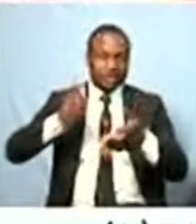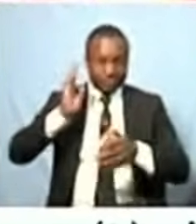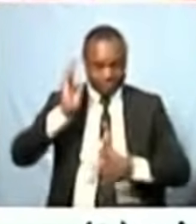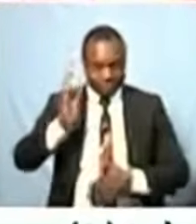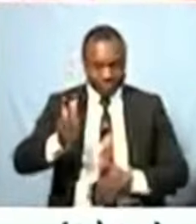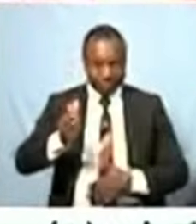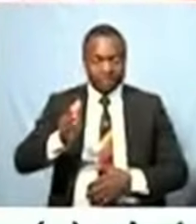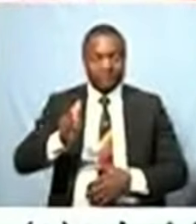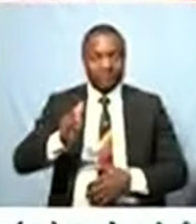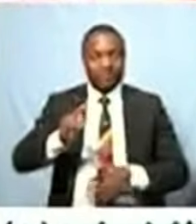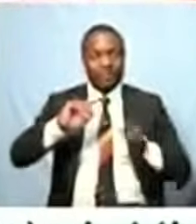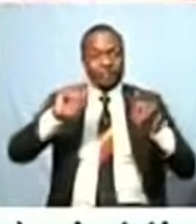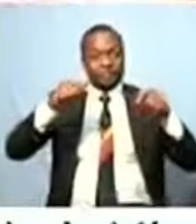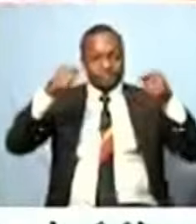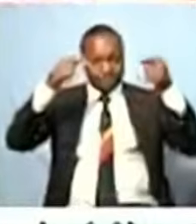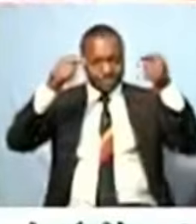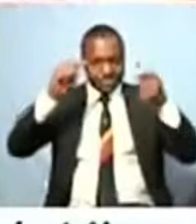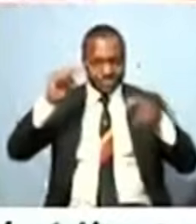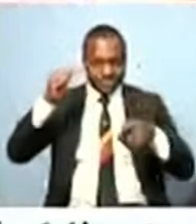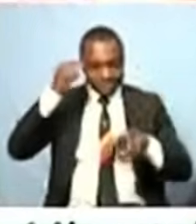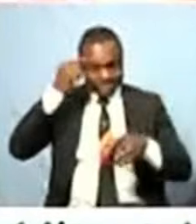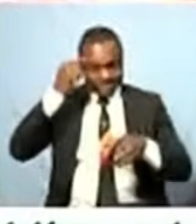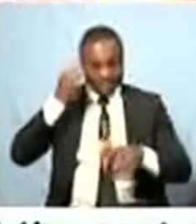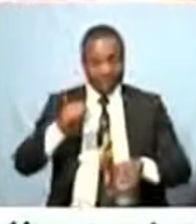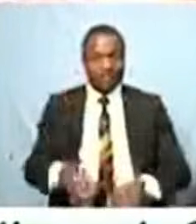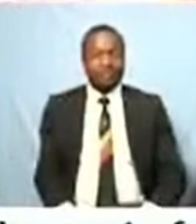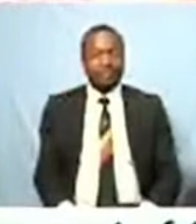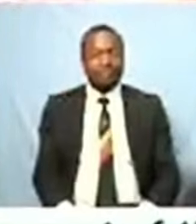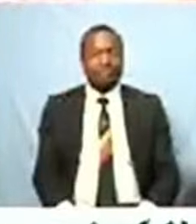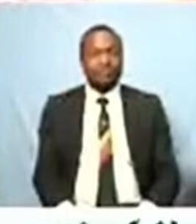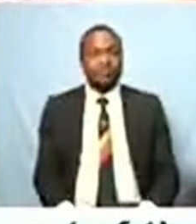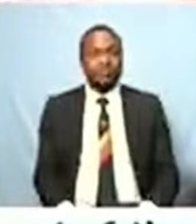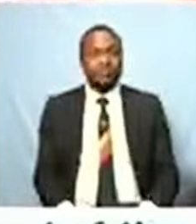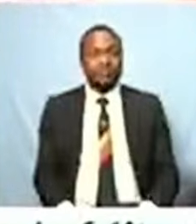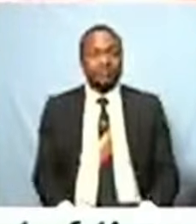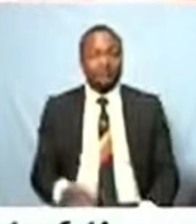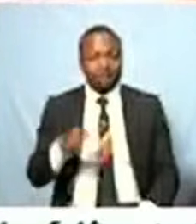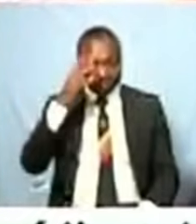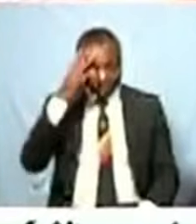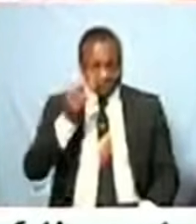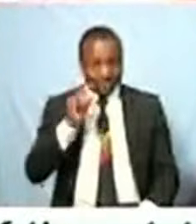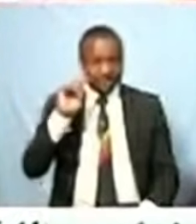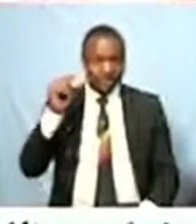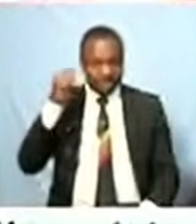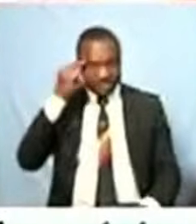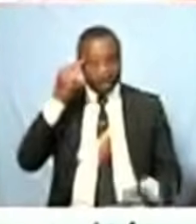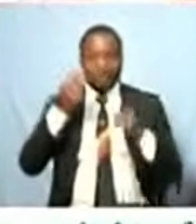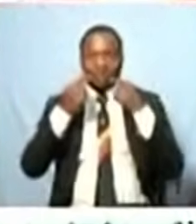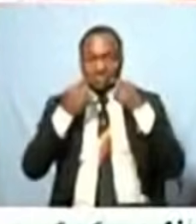the succeeding government. And that is why this government has made a pronouncement.